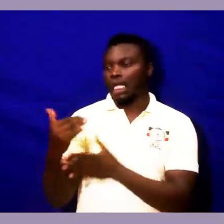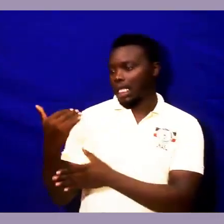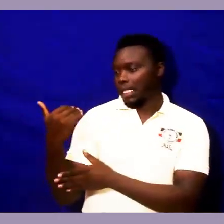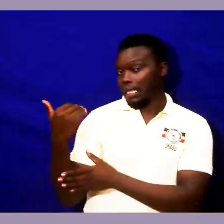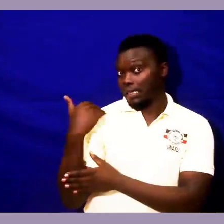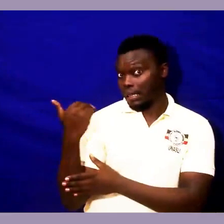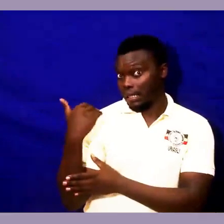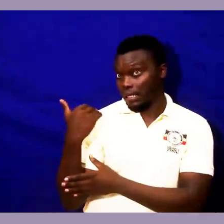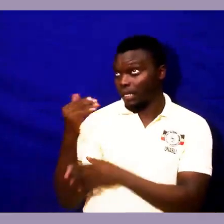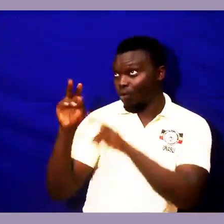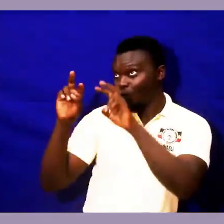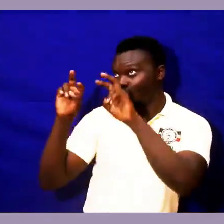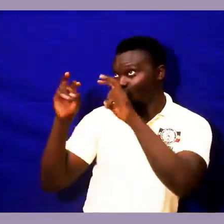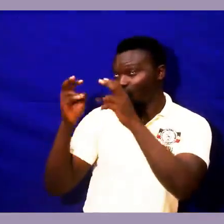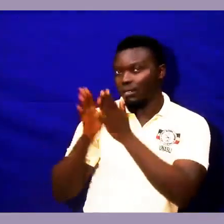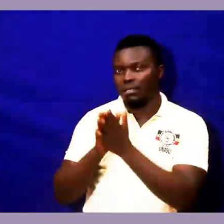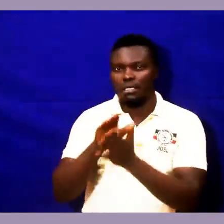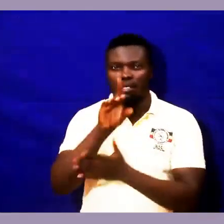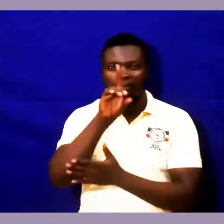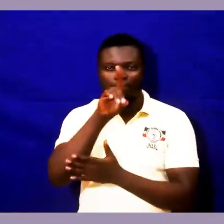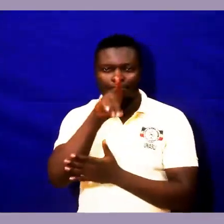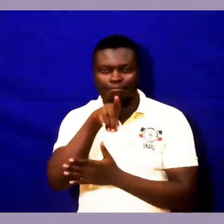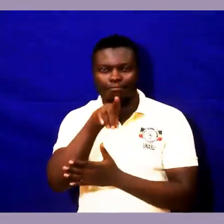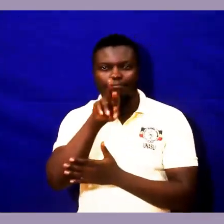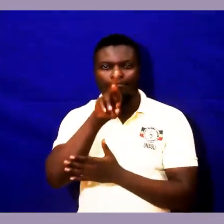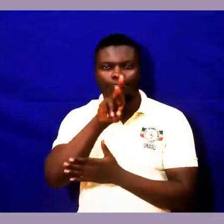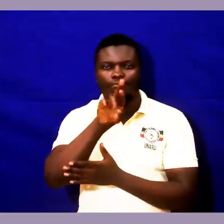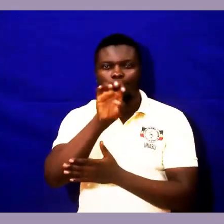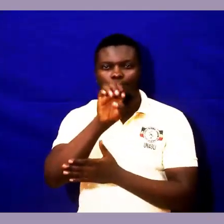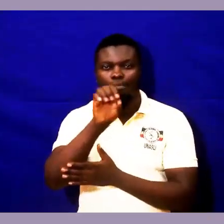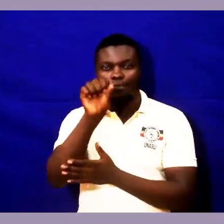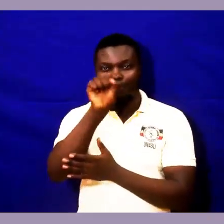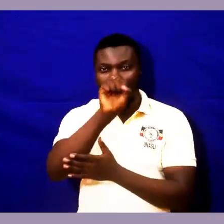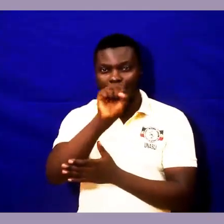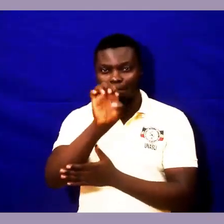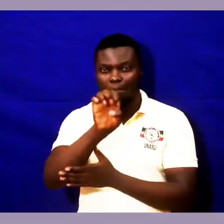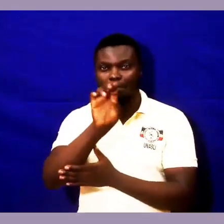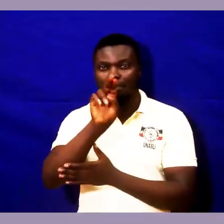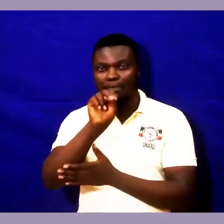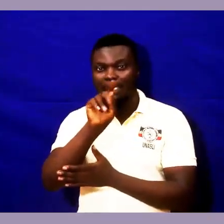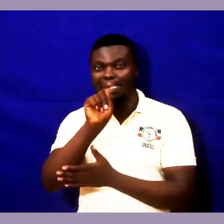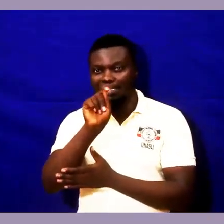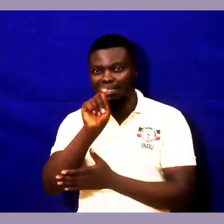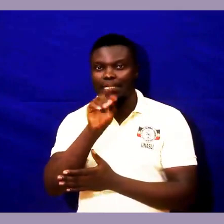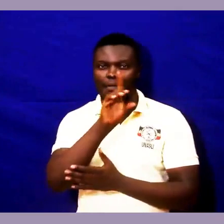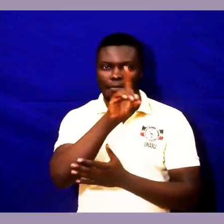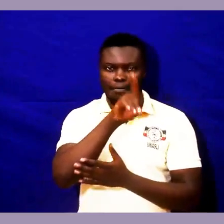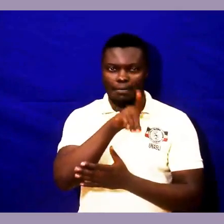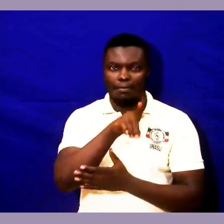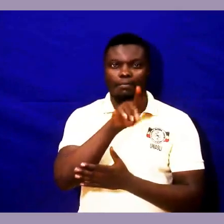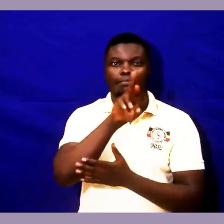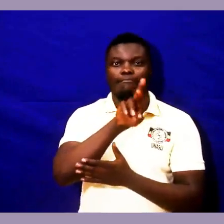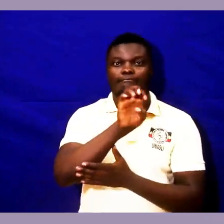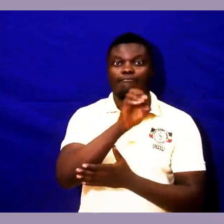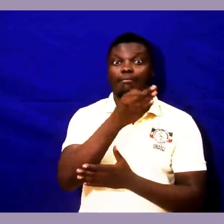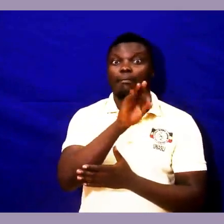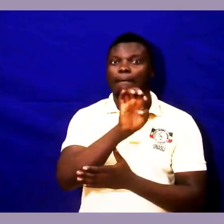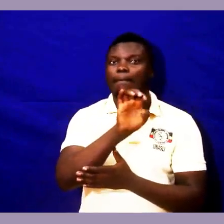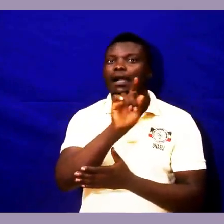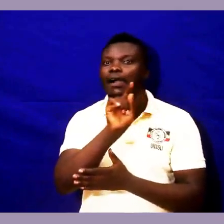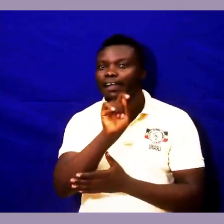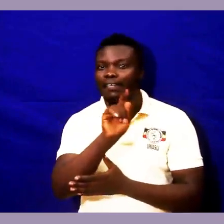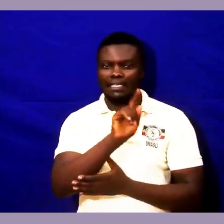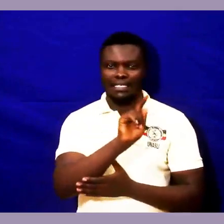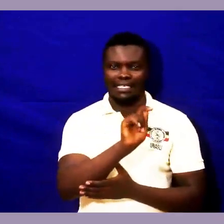The present perfect tense we are going to talk about today looks at